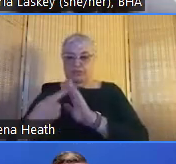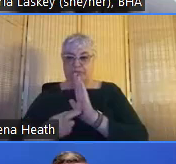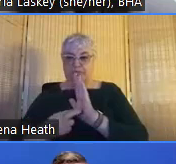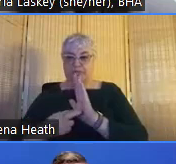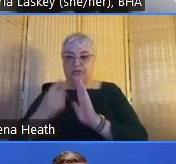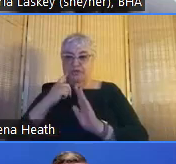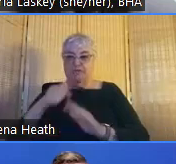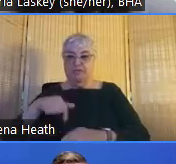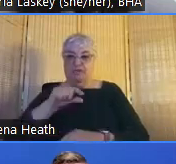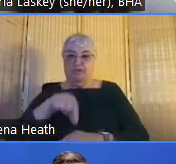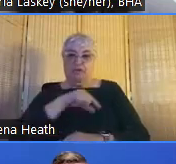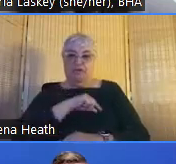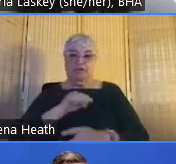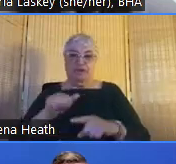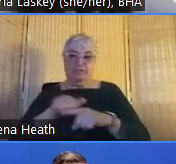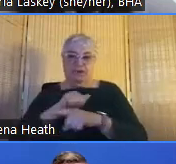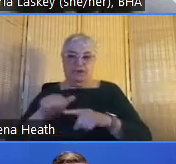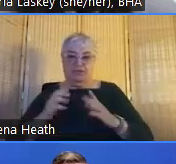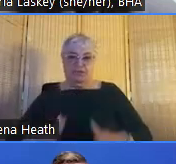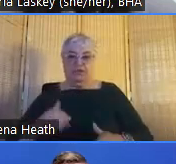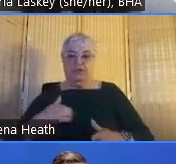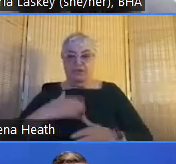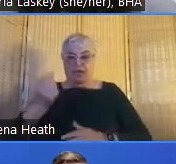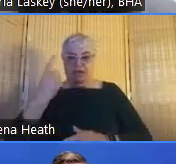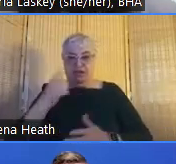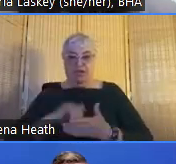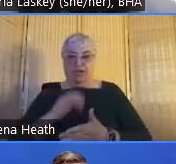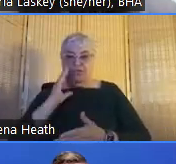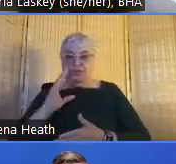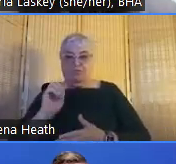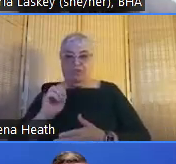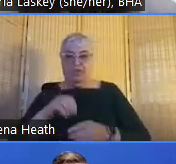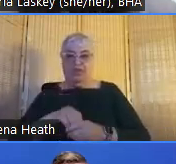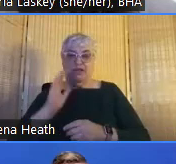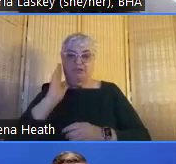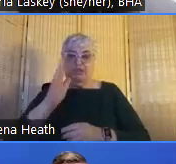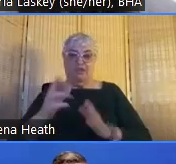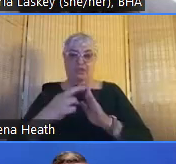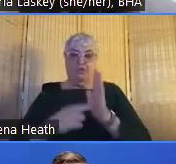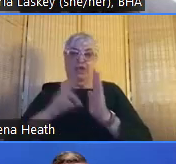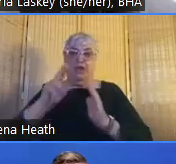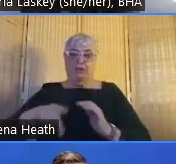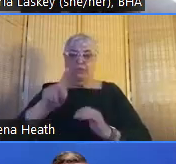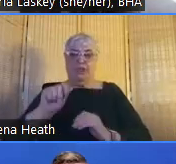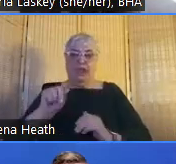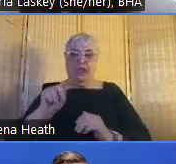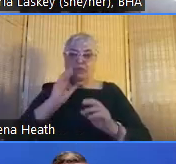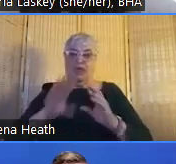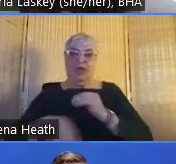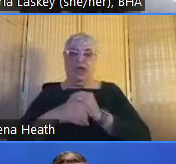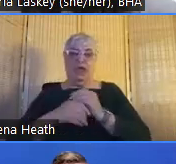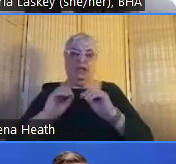for qualified practitioners. My understanding is that will be in a future rule update. We will include that